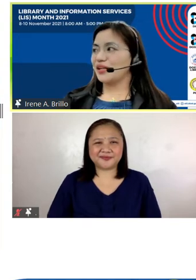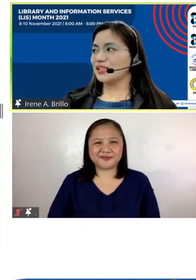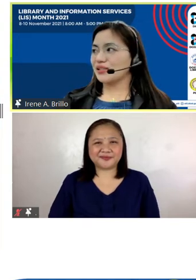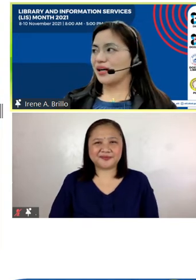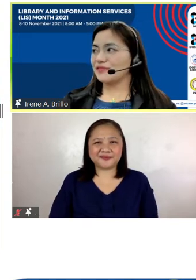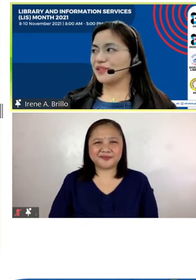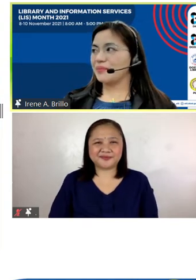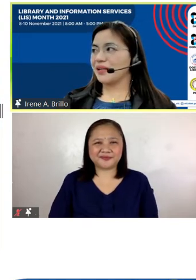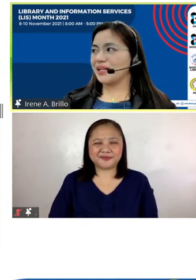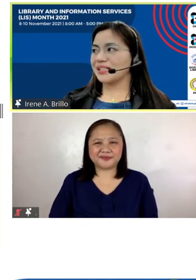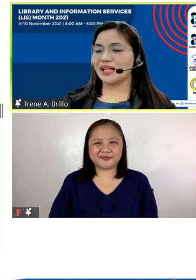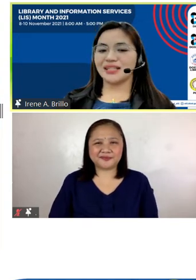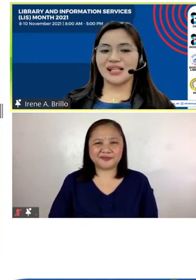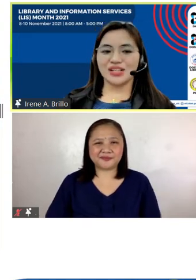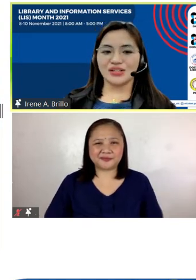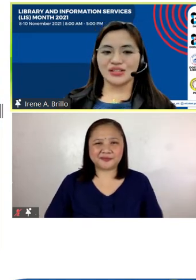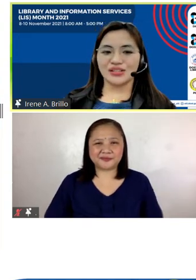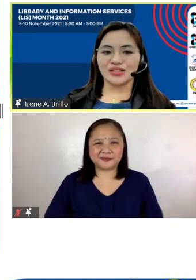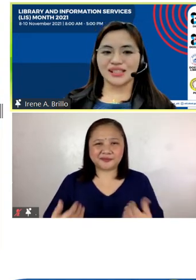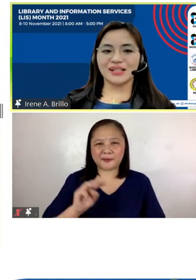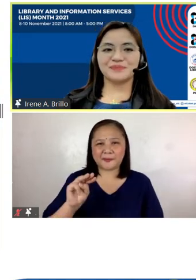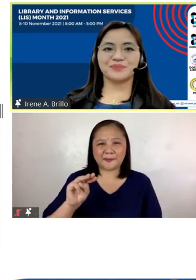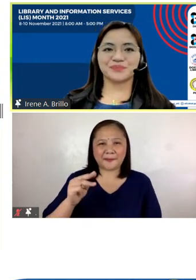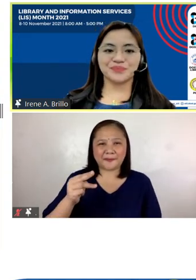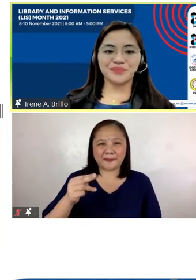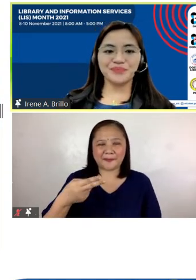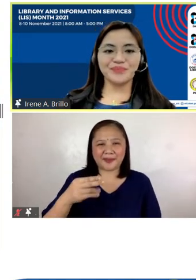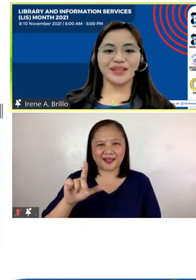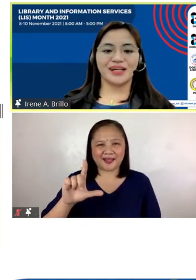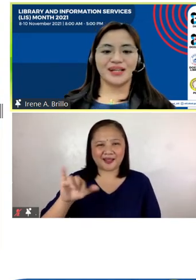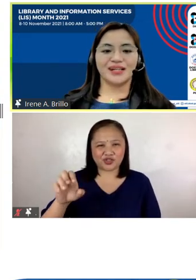And we also have from Meljan Teniosa.